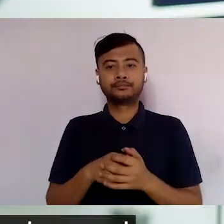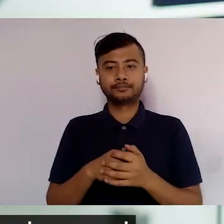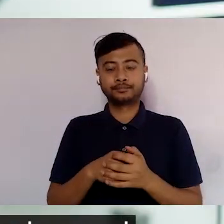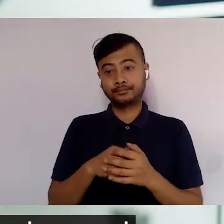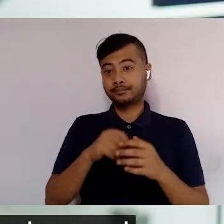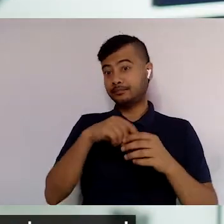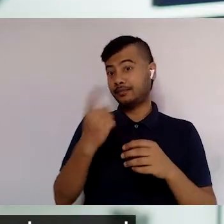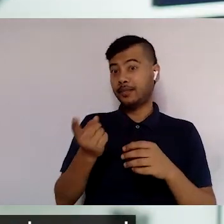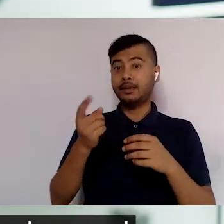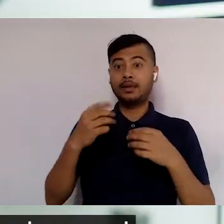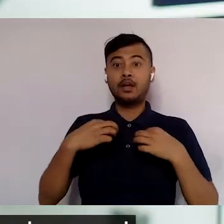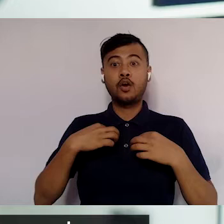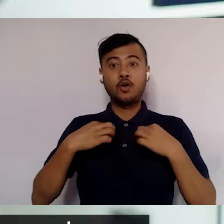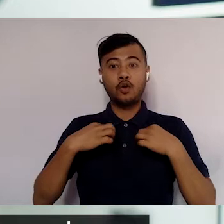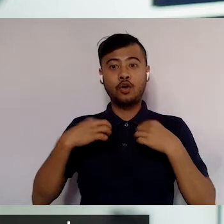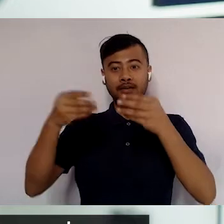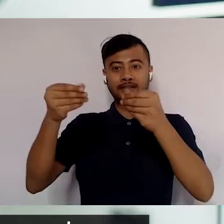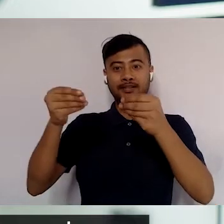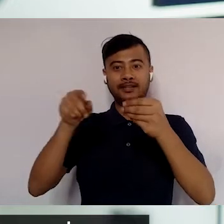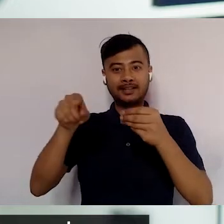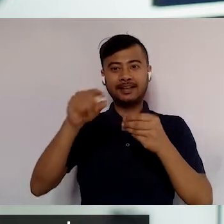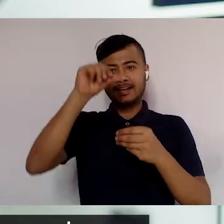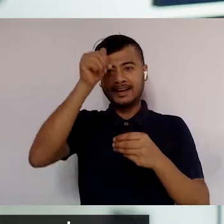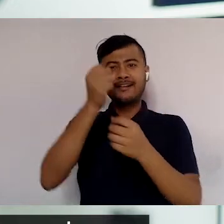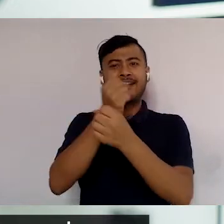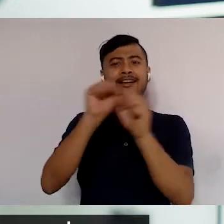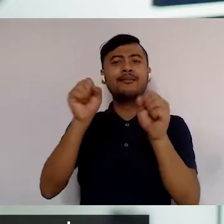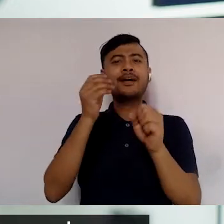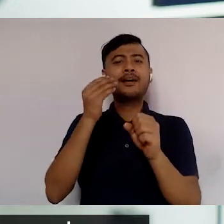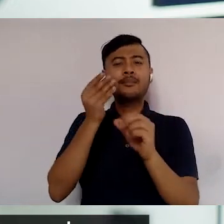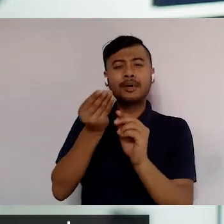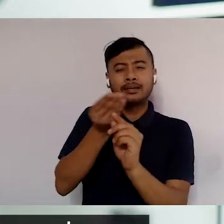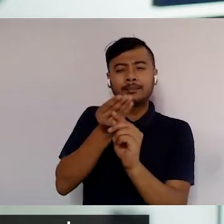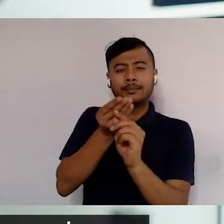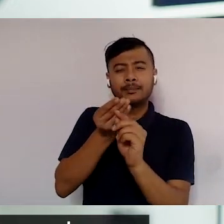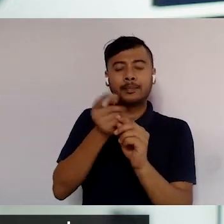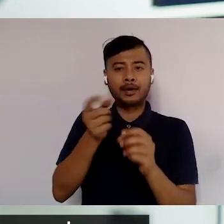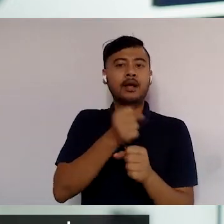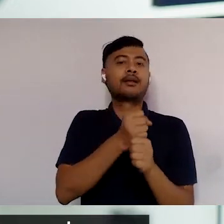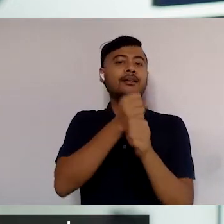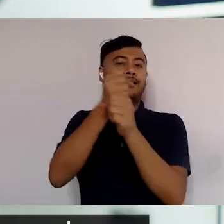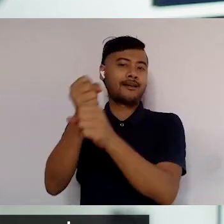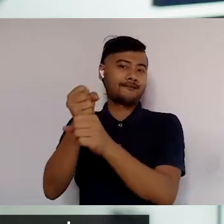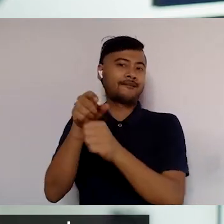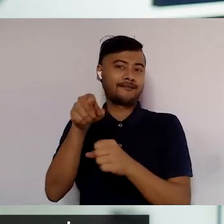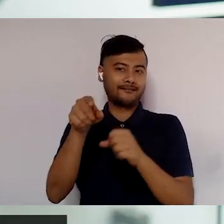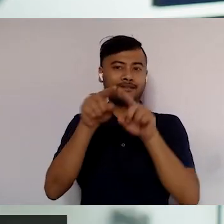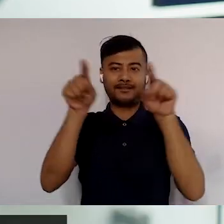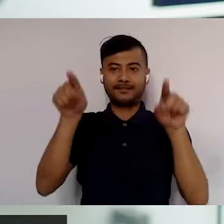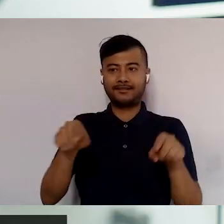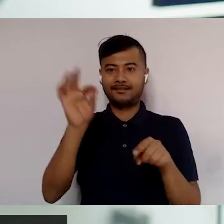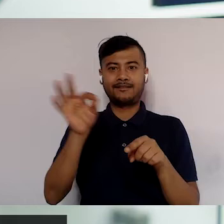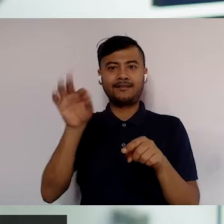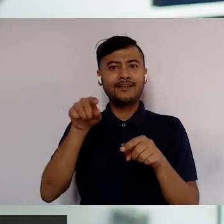souvenir was perhaps exchanged in the 20th century, when India was on the verge of independence. We